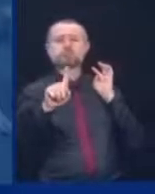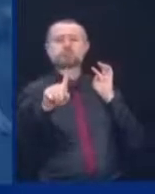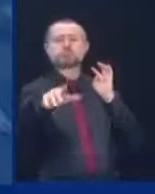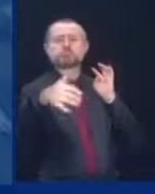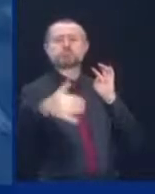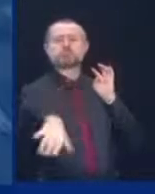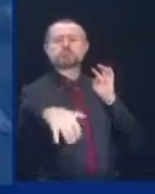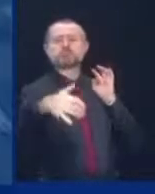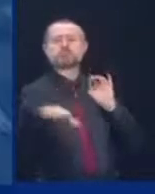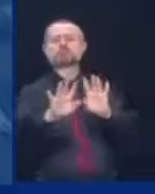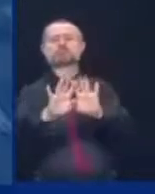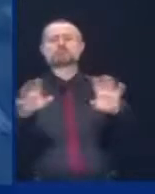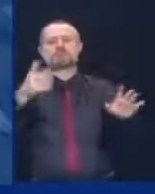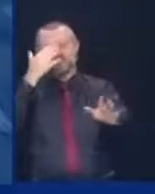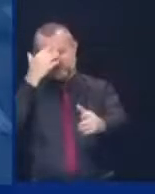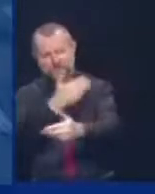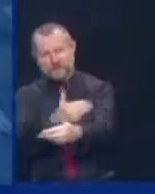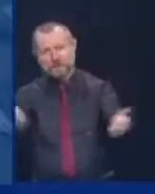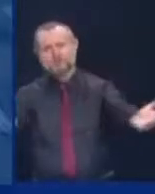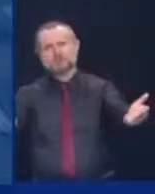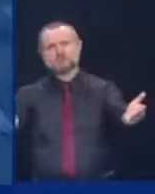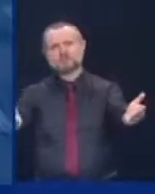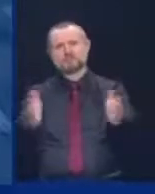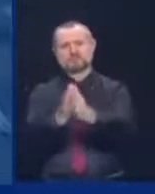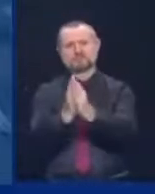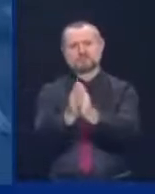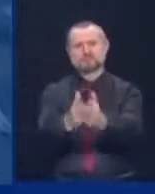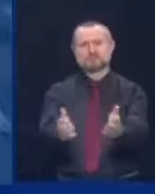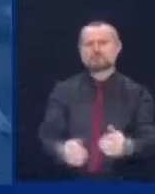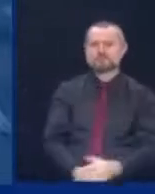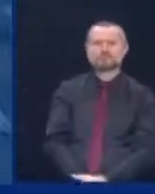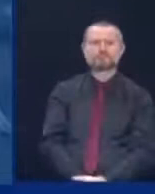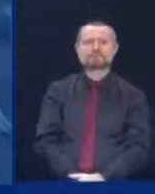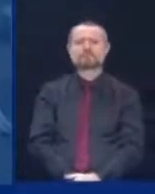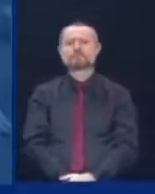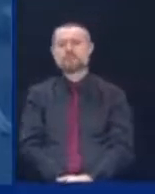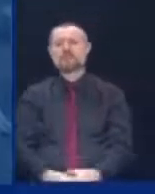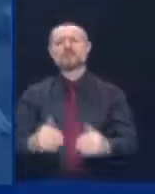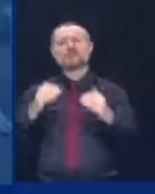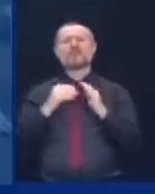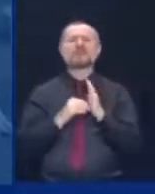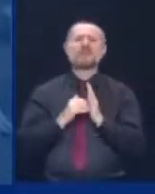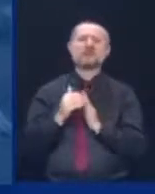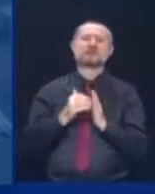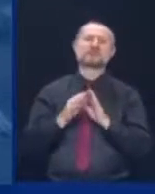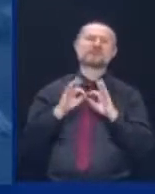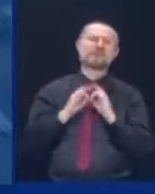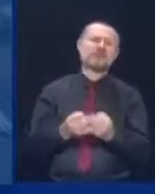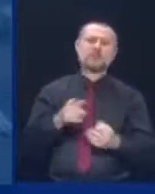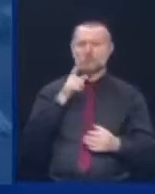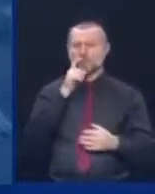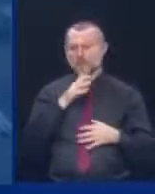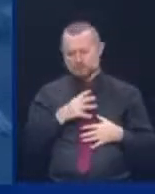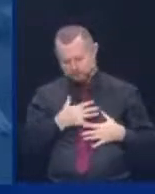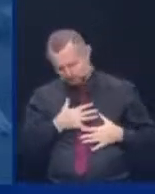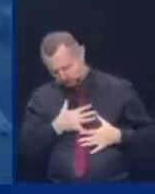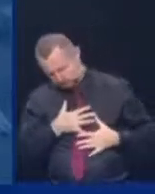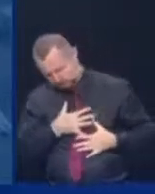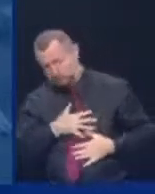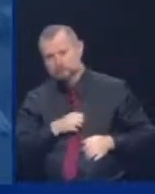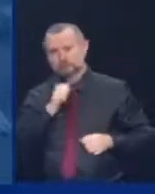Be thankful for that. How about the thousands of families who this